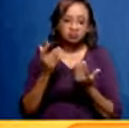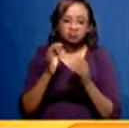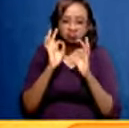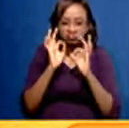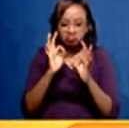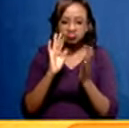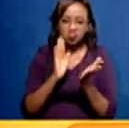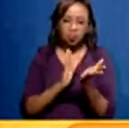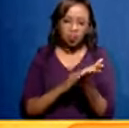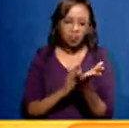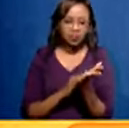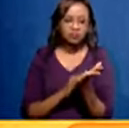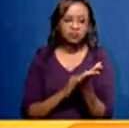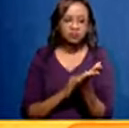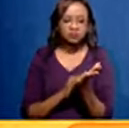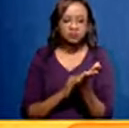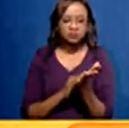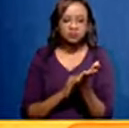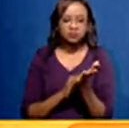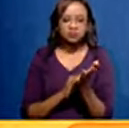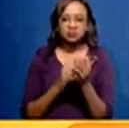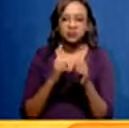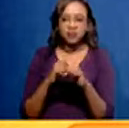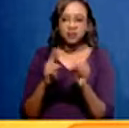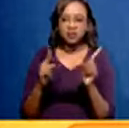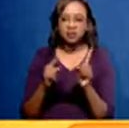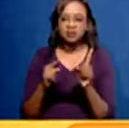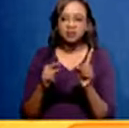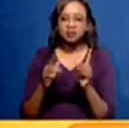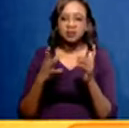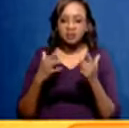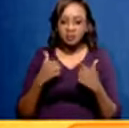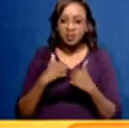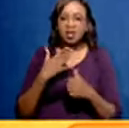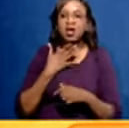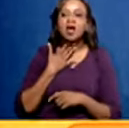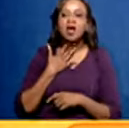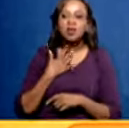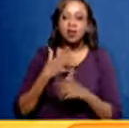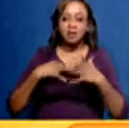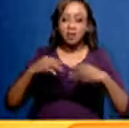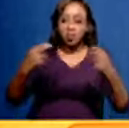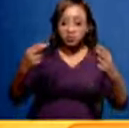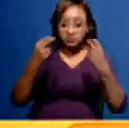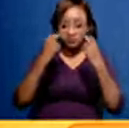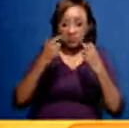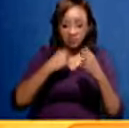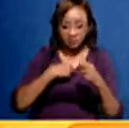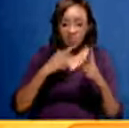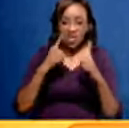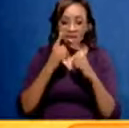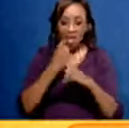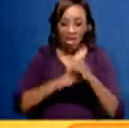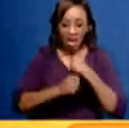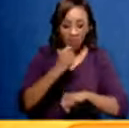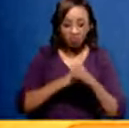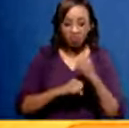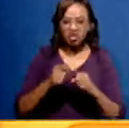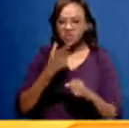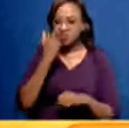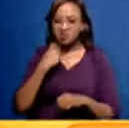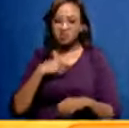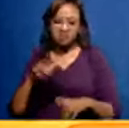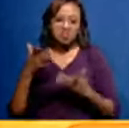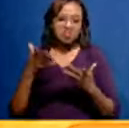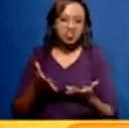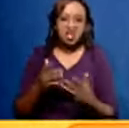comment. But I want to be judged on my actions, right? It's not to be on a show and